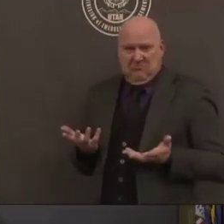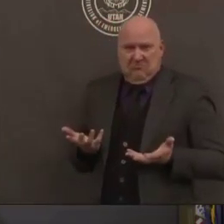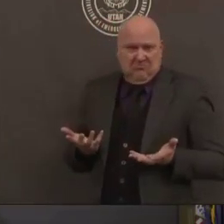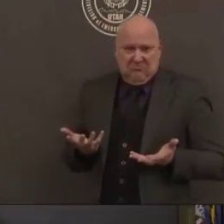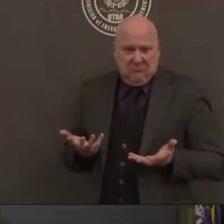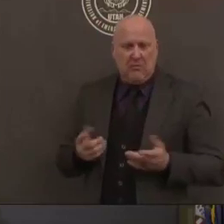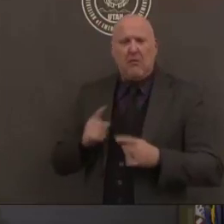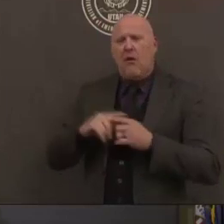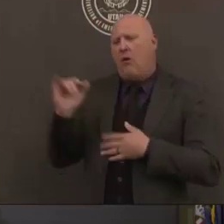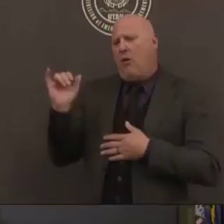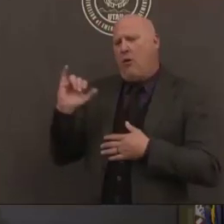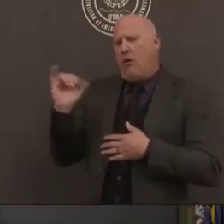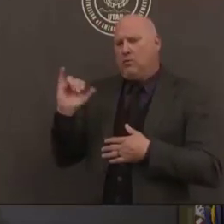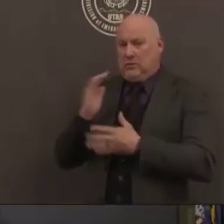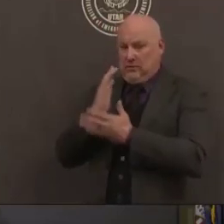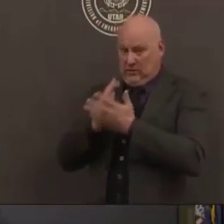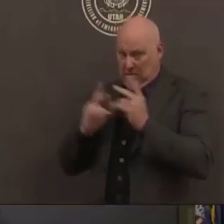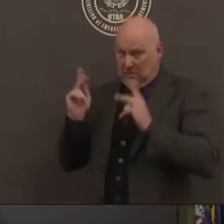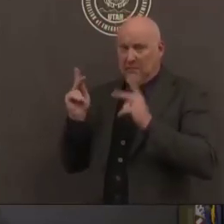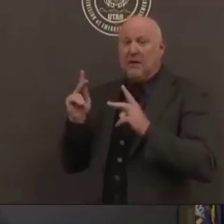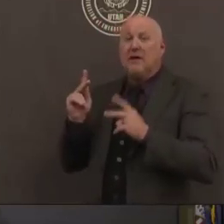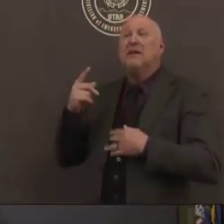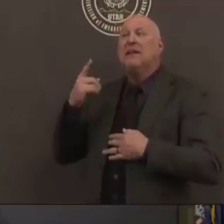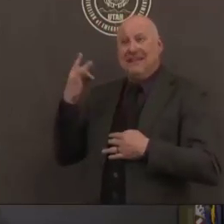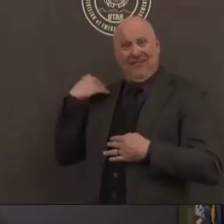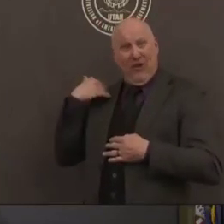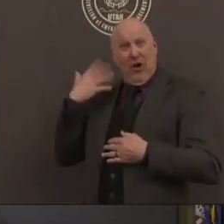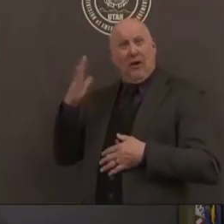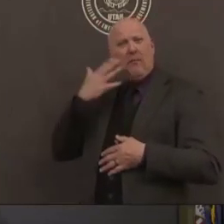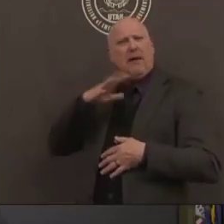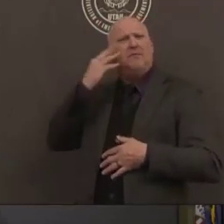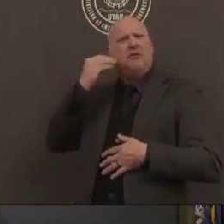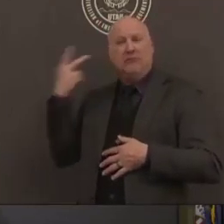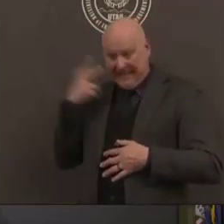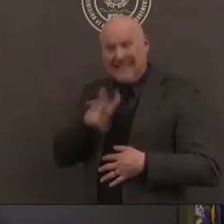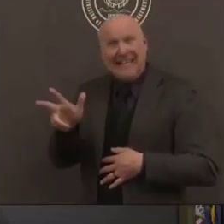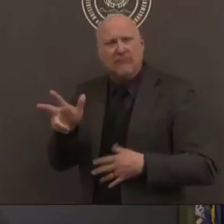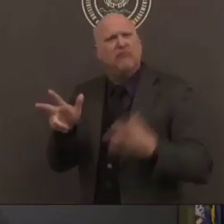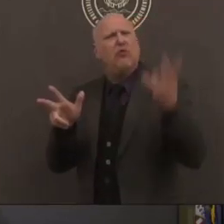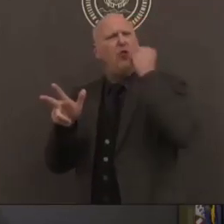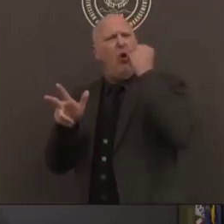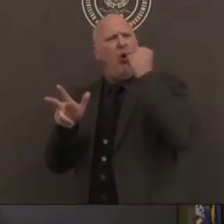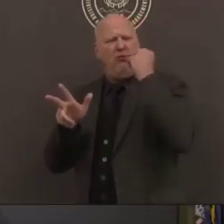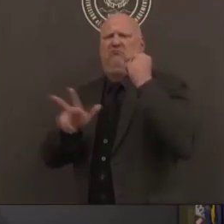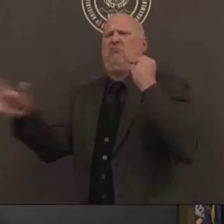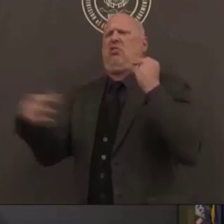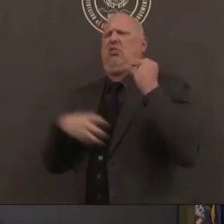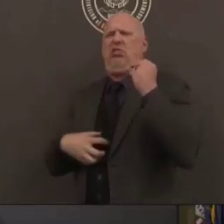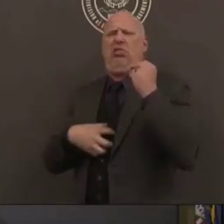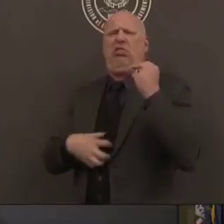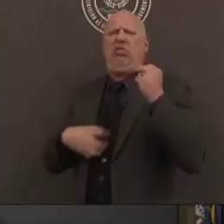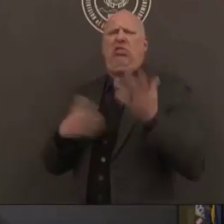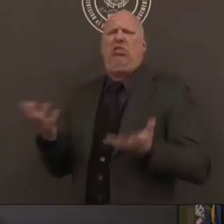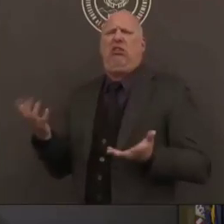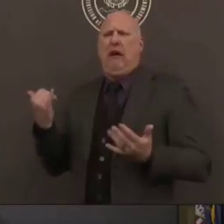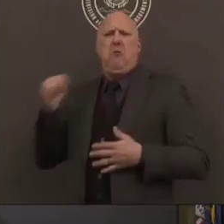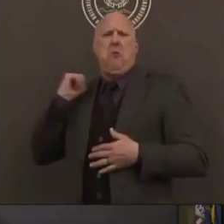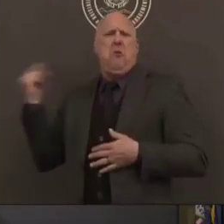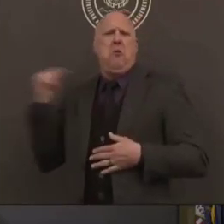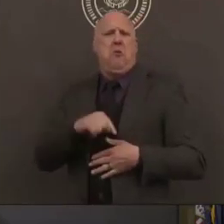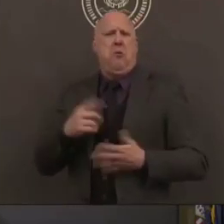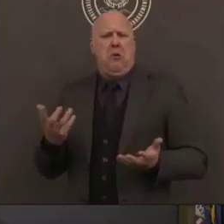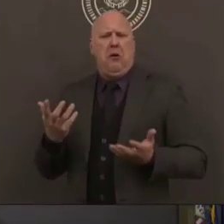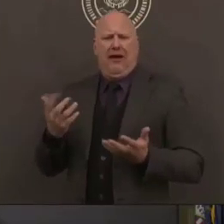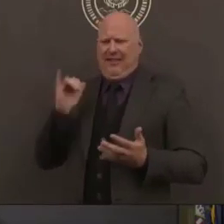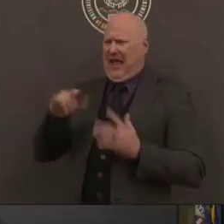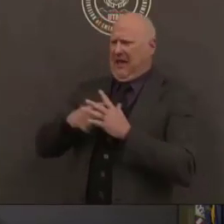So we're working on both sides, kind of the supply and the healthcare providers and the testing sites, ensuring that they're using expanded criteria